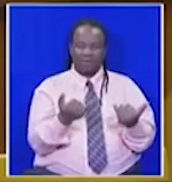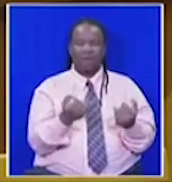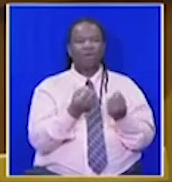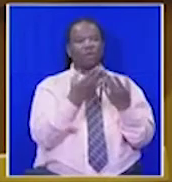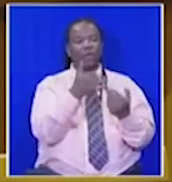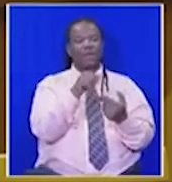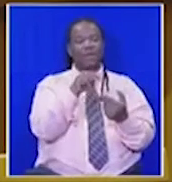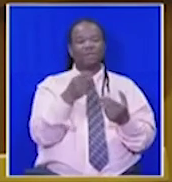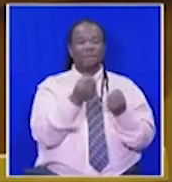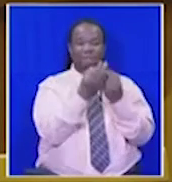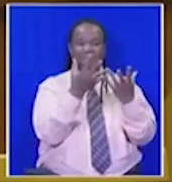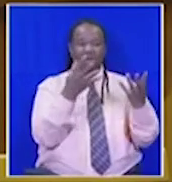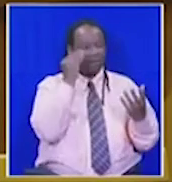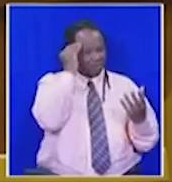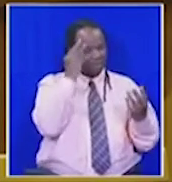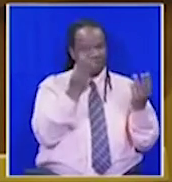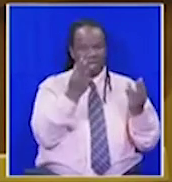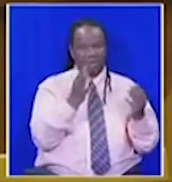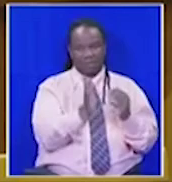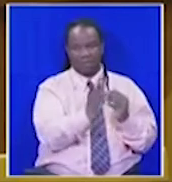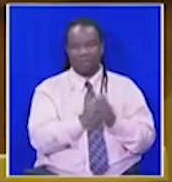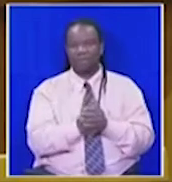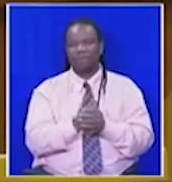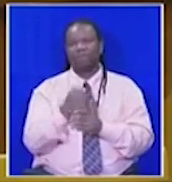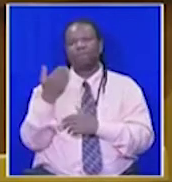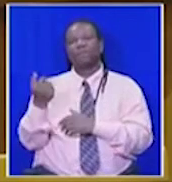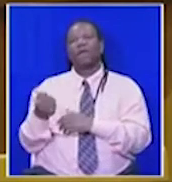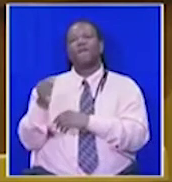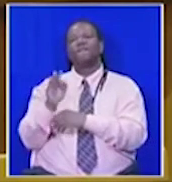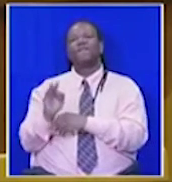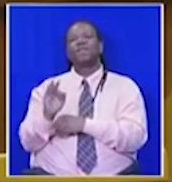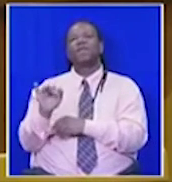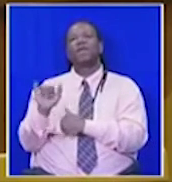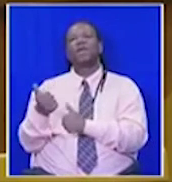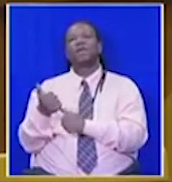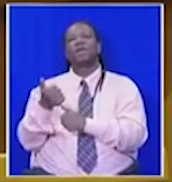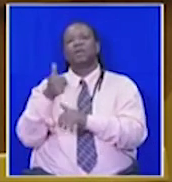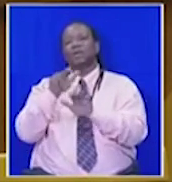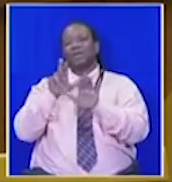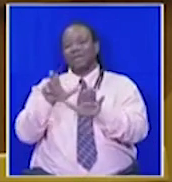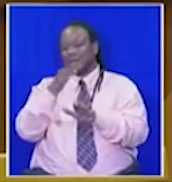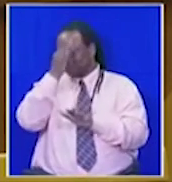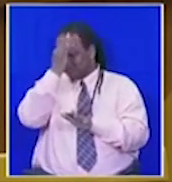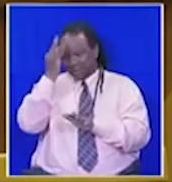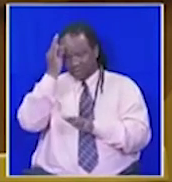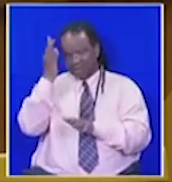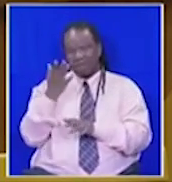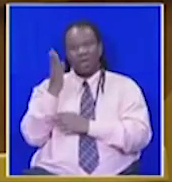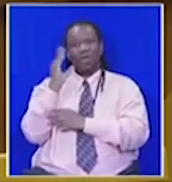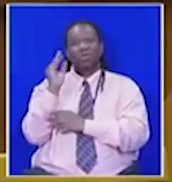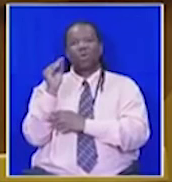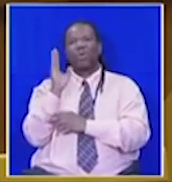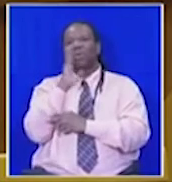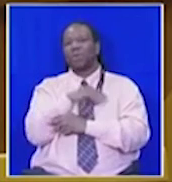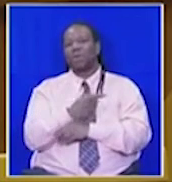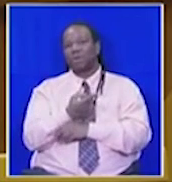regard. The Honourable Fig had 8 minutes and regrettably didn't spend it well. He's looking